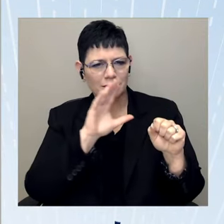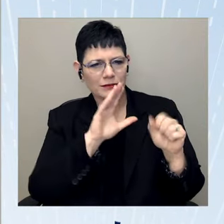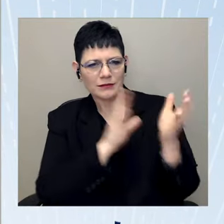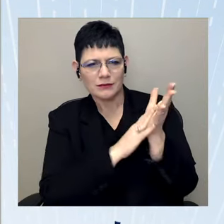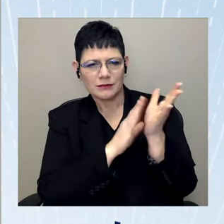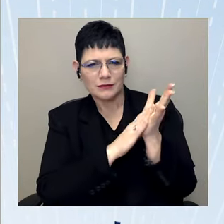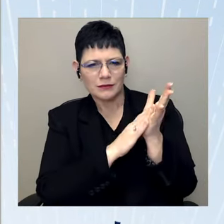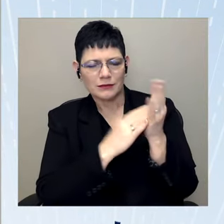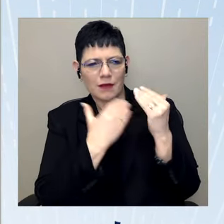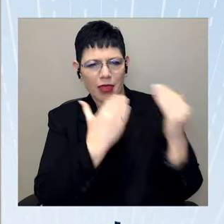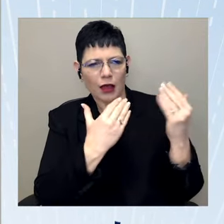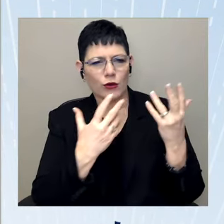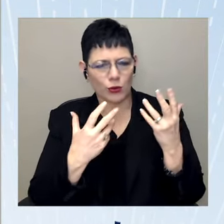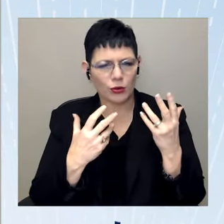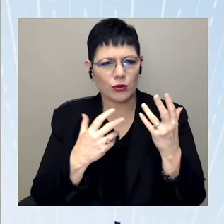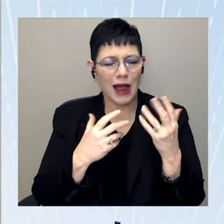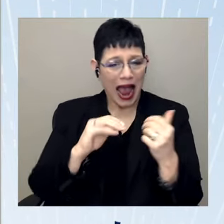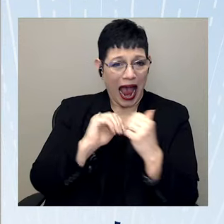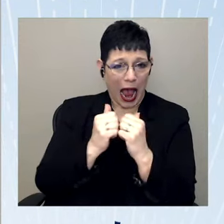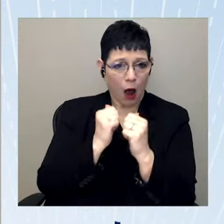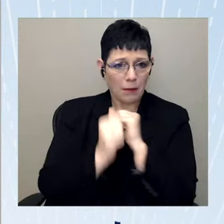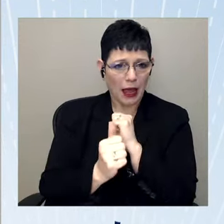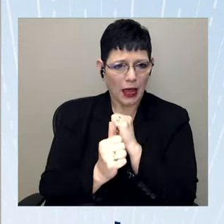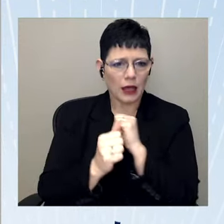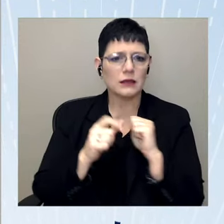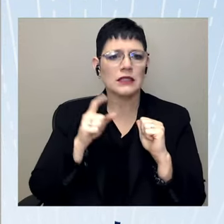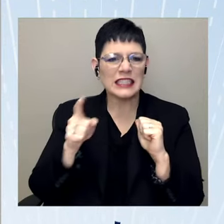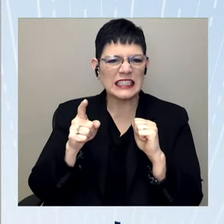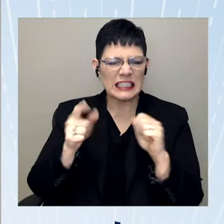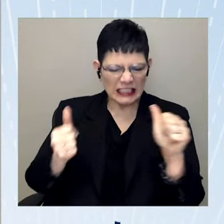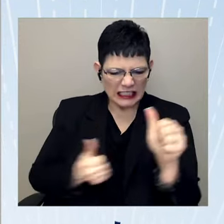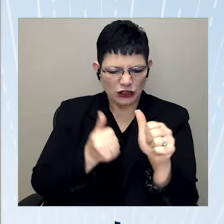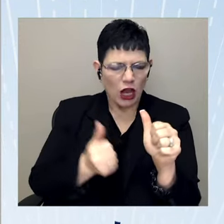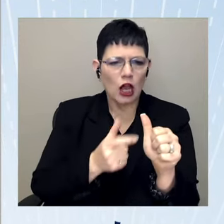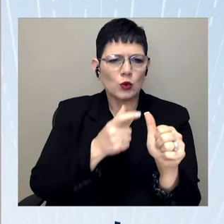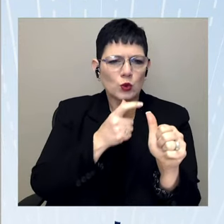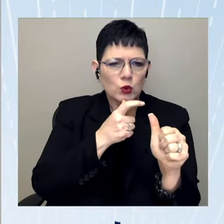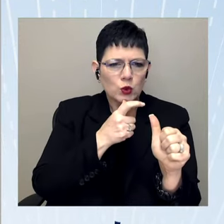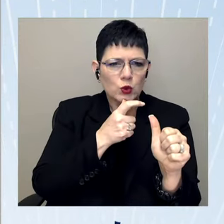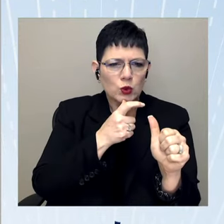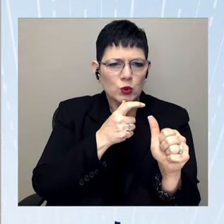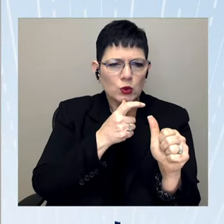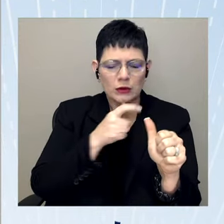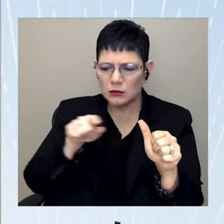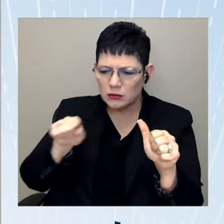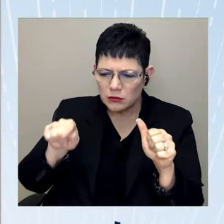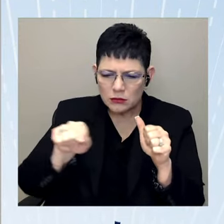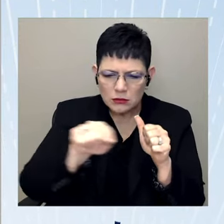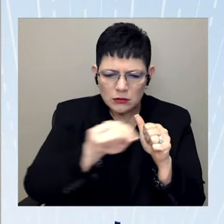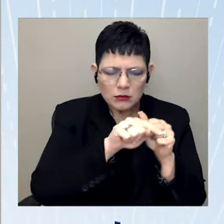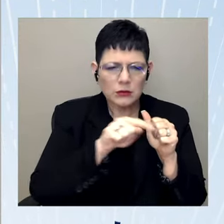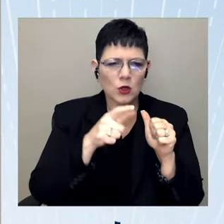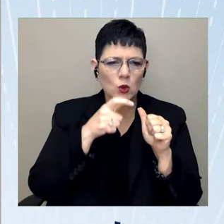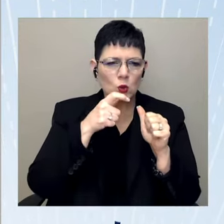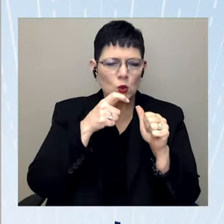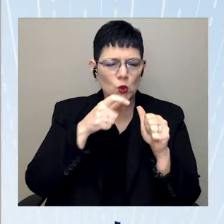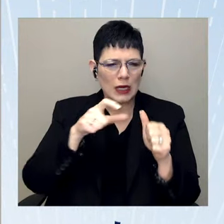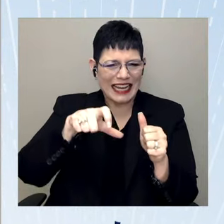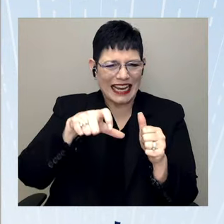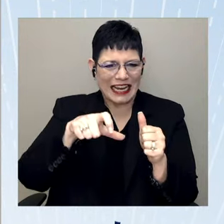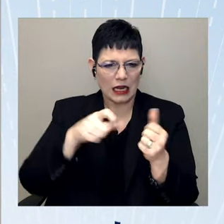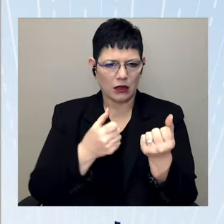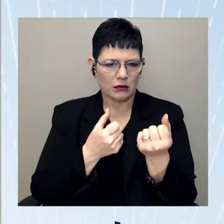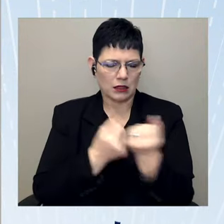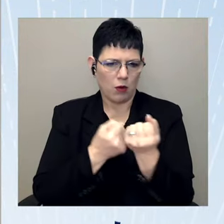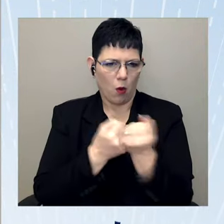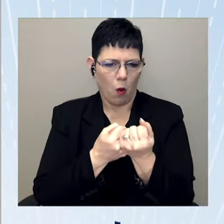And he did it, by the way, because he went after the communities that were least insured and always left behind. Last year, the increase in